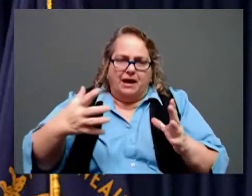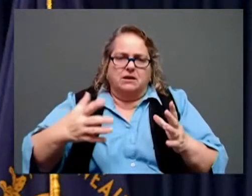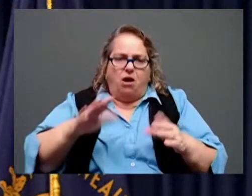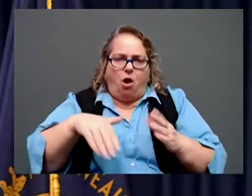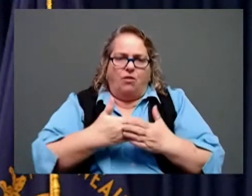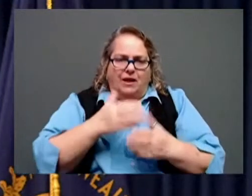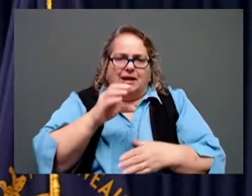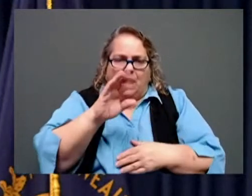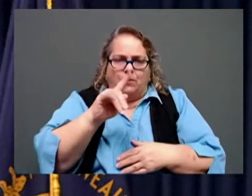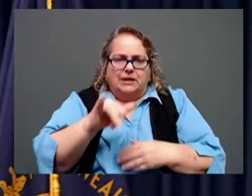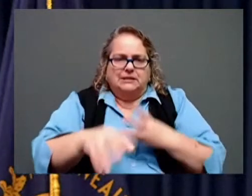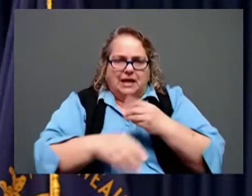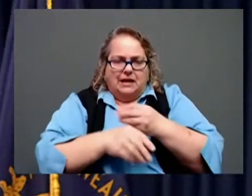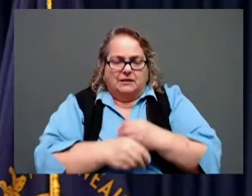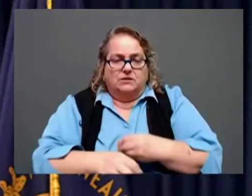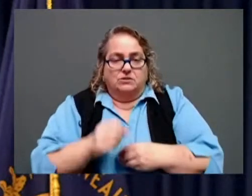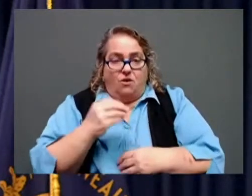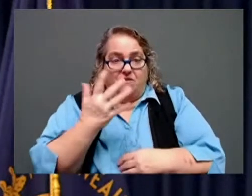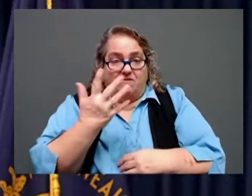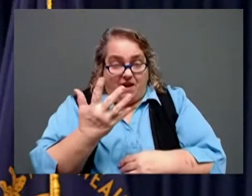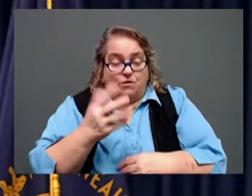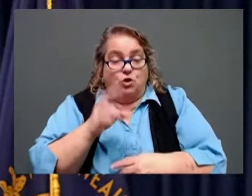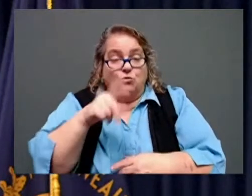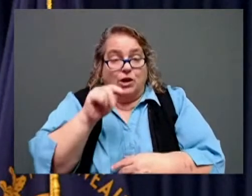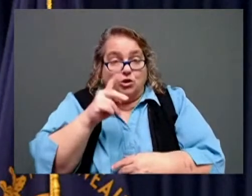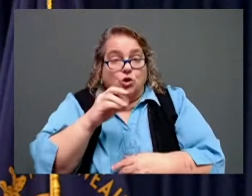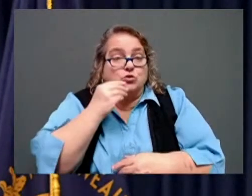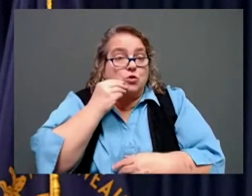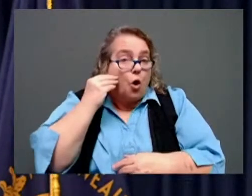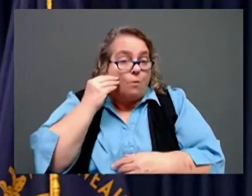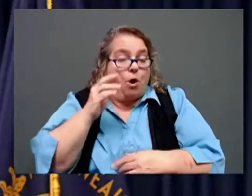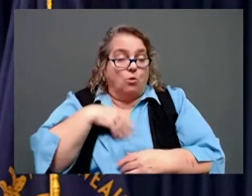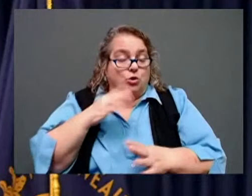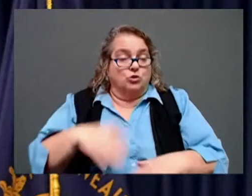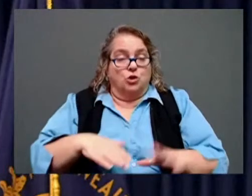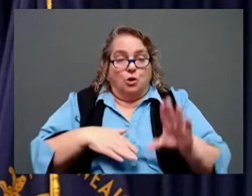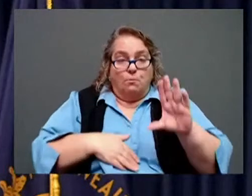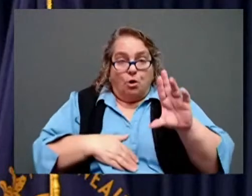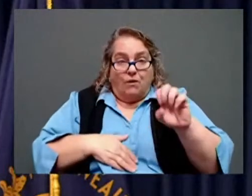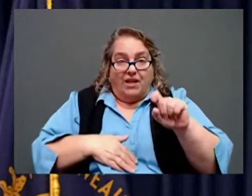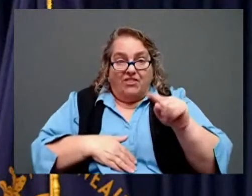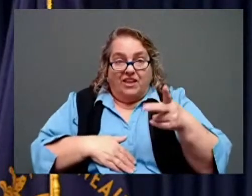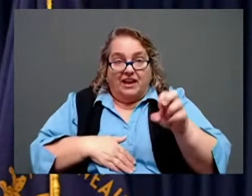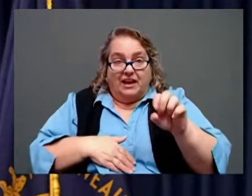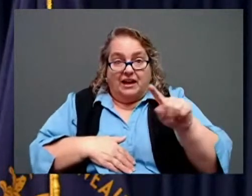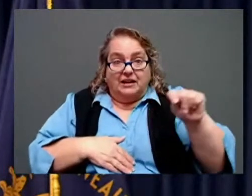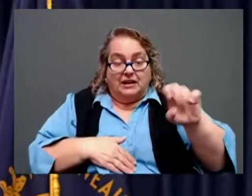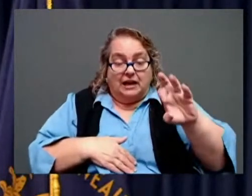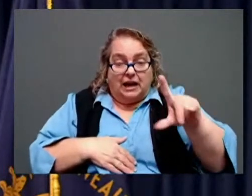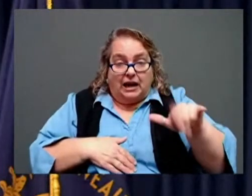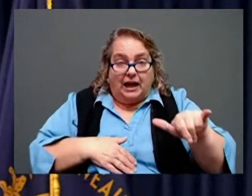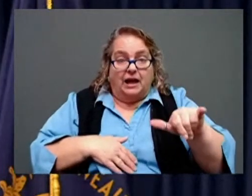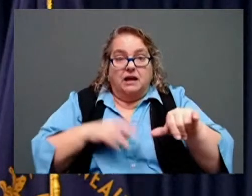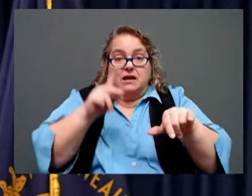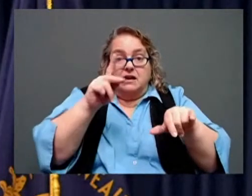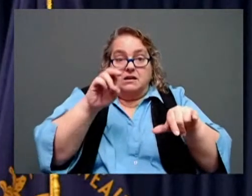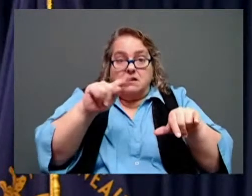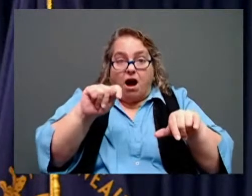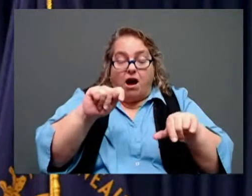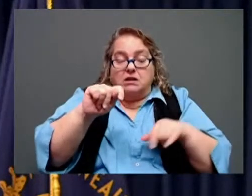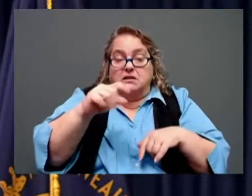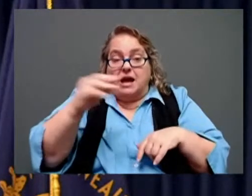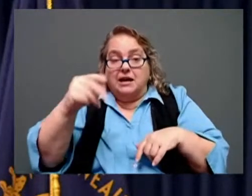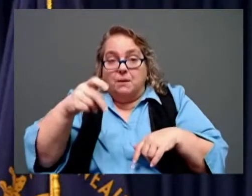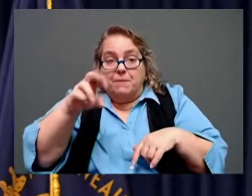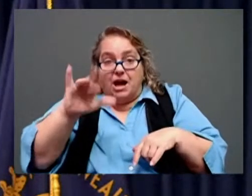5 counties, renters and homeowners in Breathitt, Clay, Knott, Letcher, and Perry, who were affected by severe storms, flooding, and